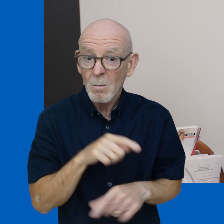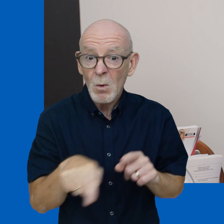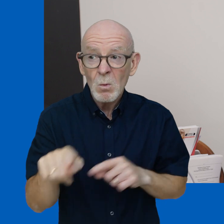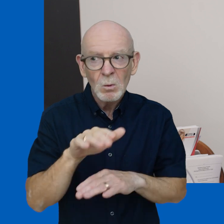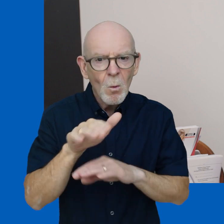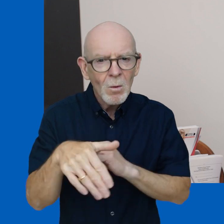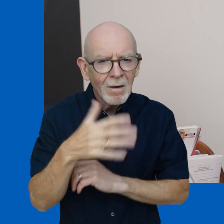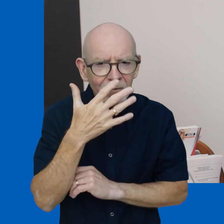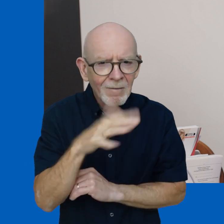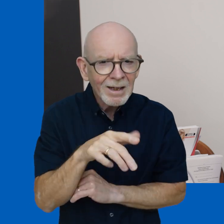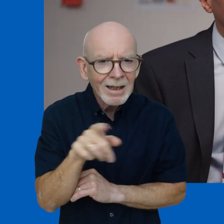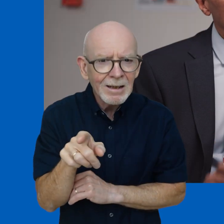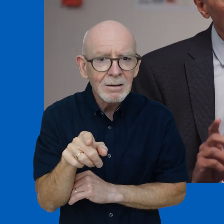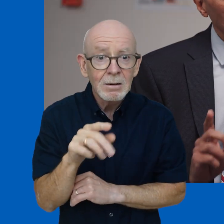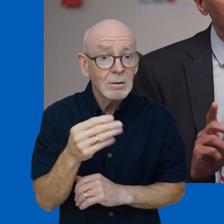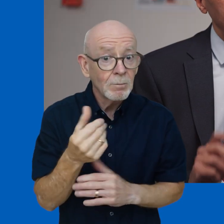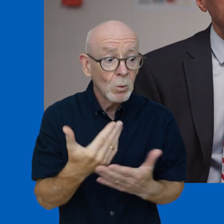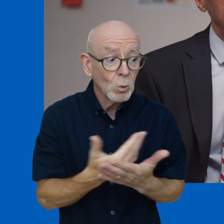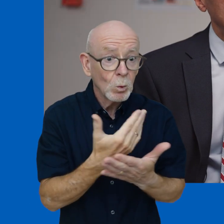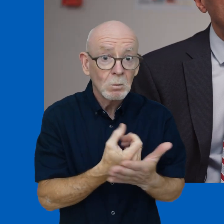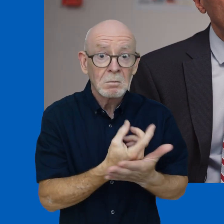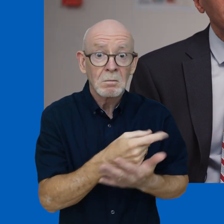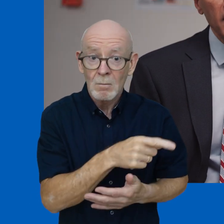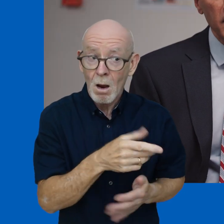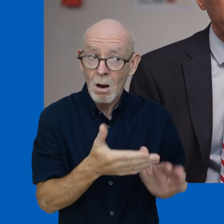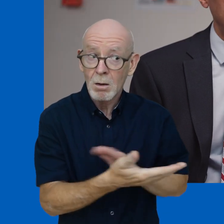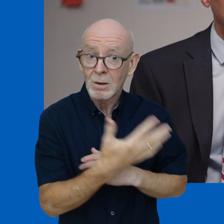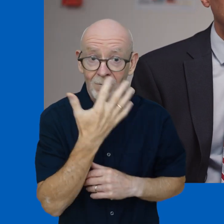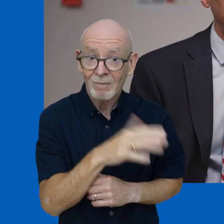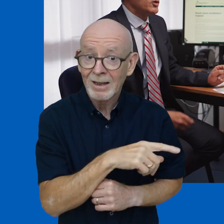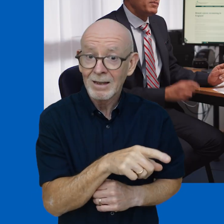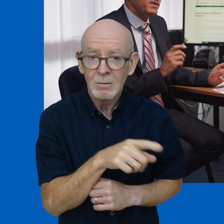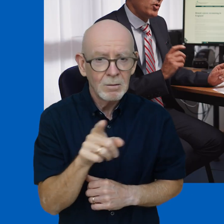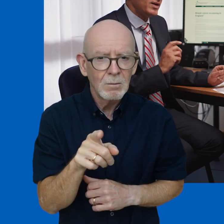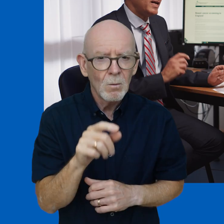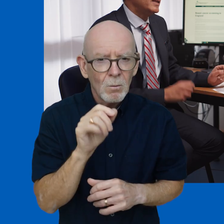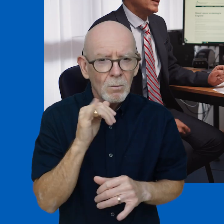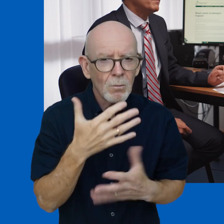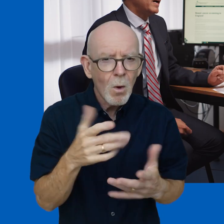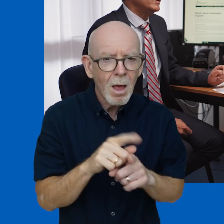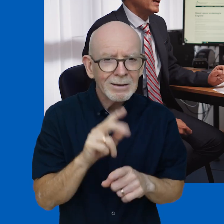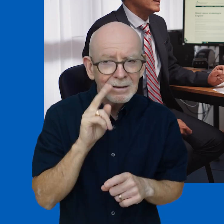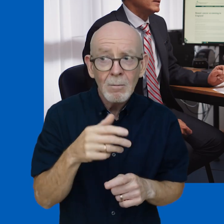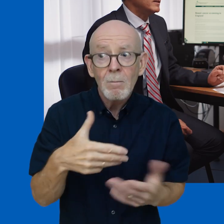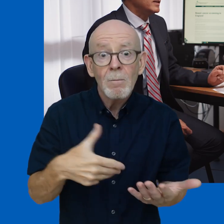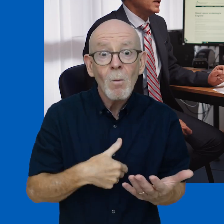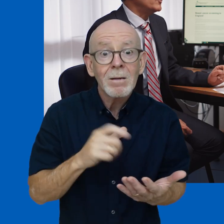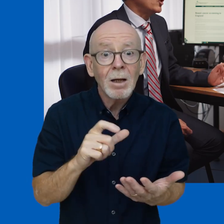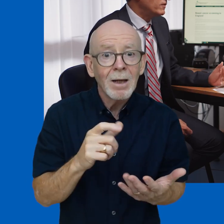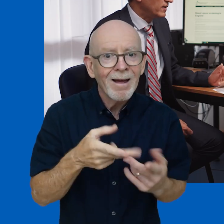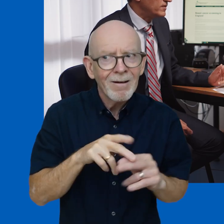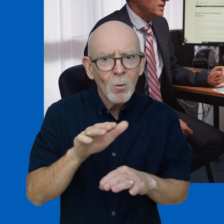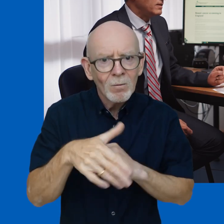Most are in those over 50, but new cases are diagnosed in those under 50. You may be more likely to get bowel cancer